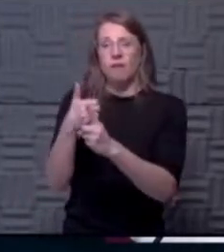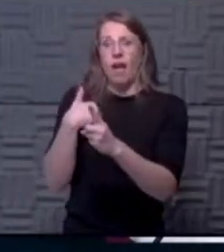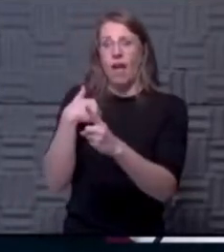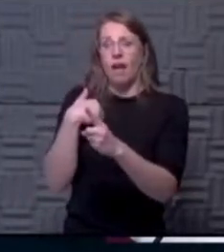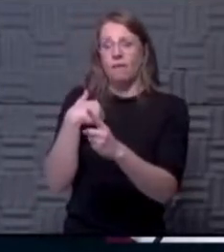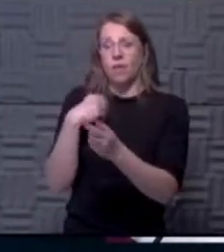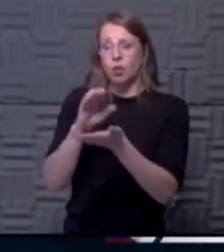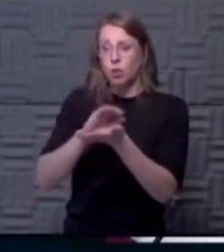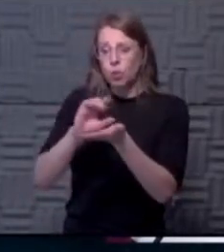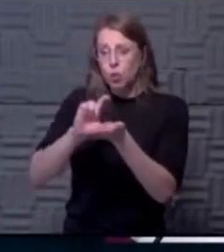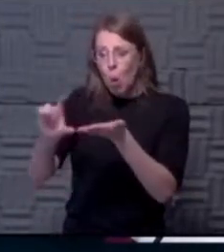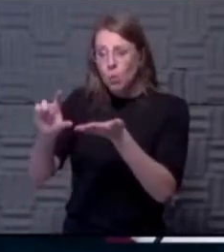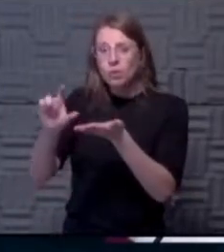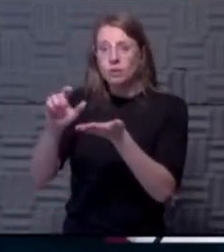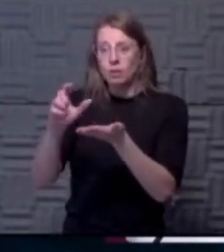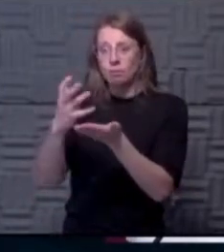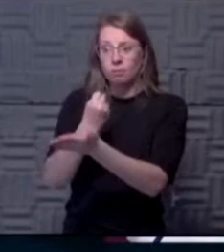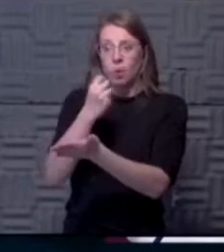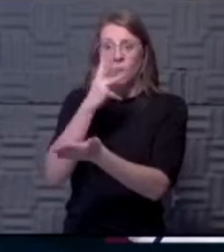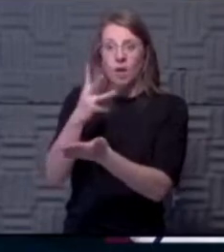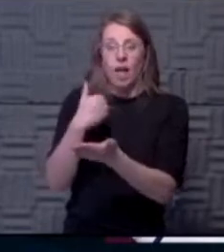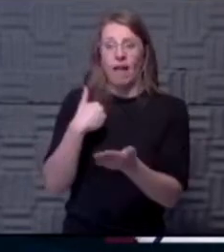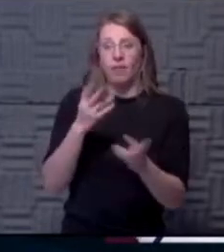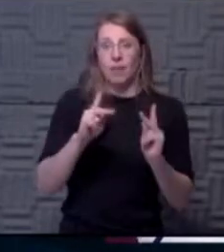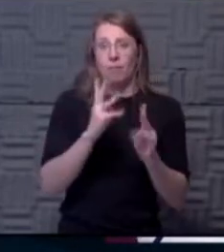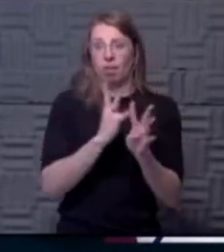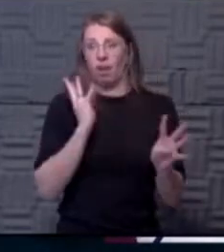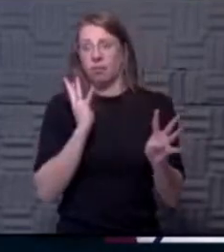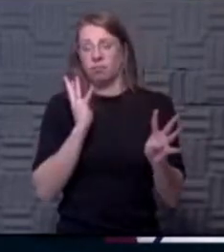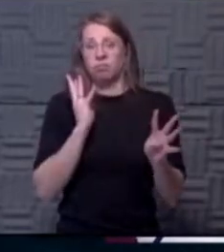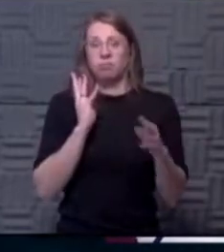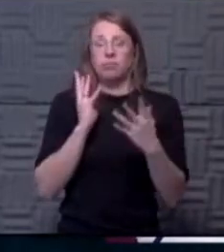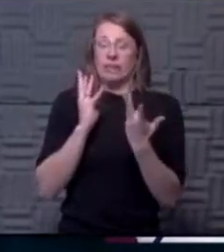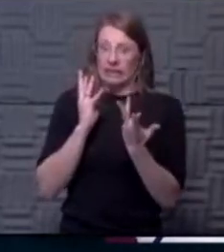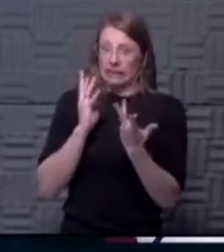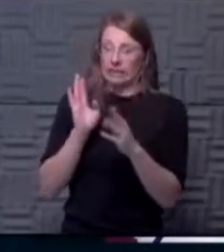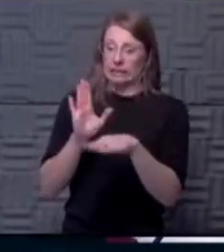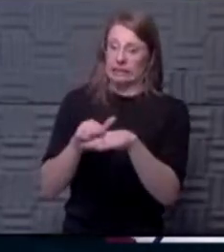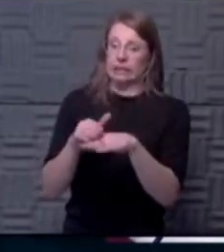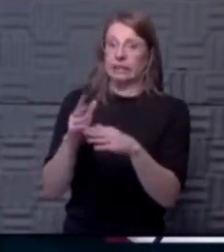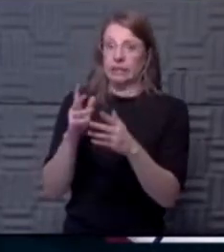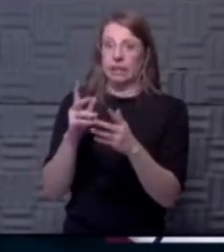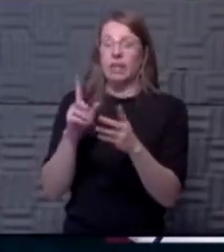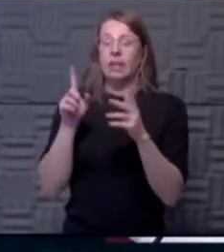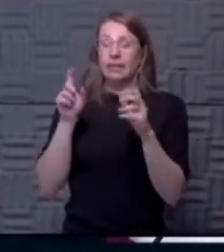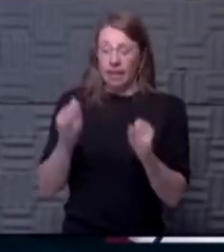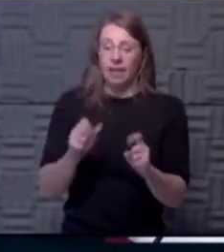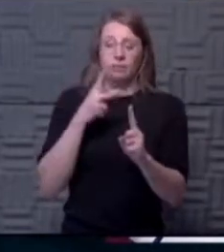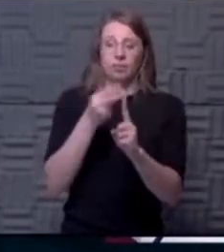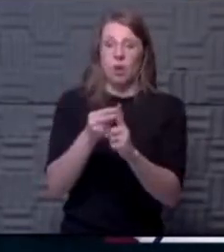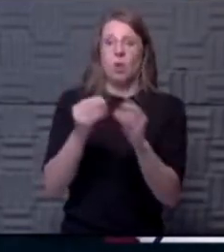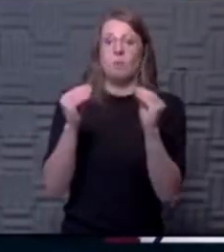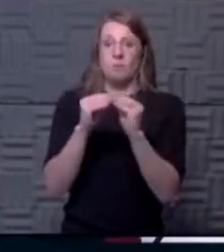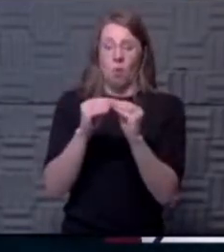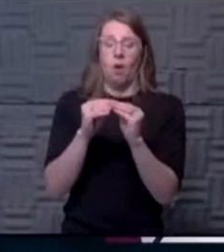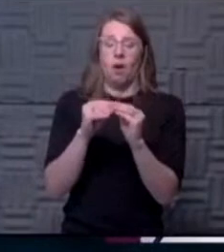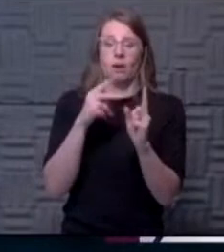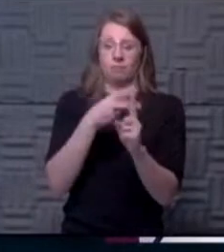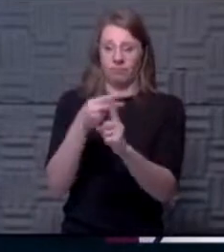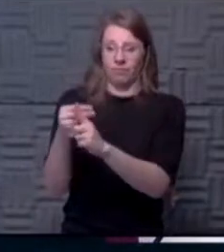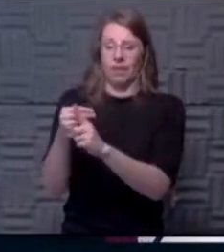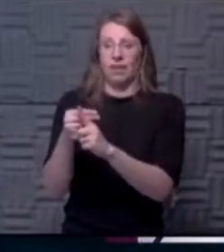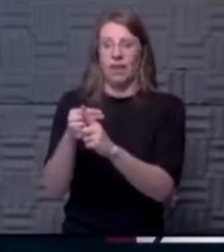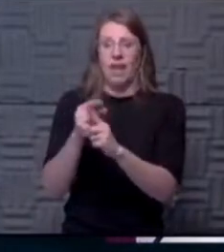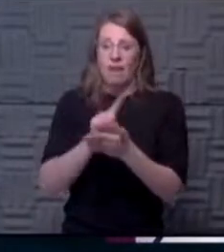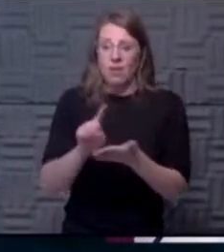up. Mm-hmm. We definitely know we have the ability to do far more vaccinations per week or administrations than we are